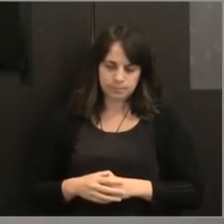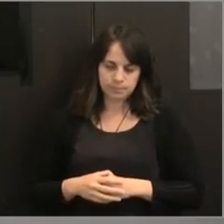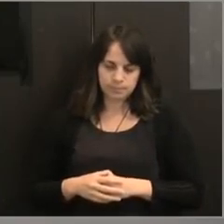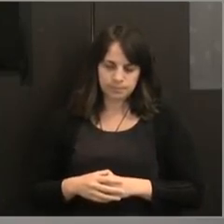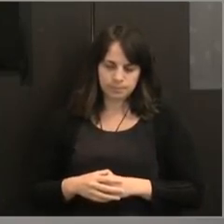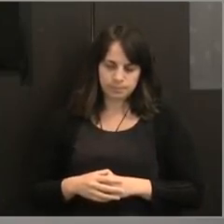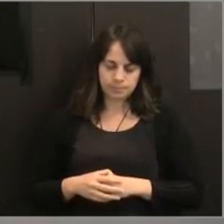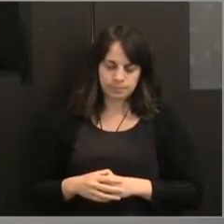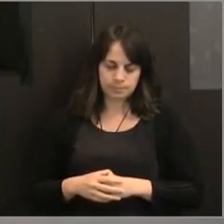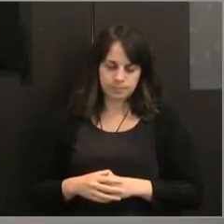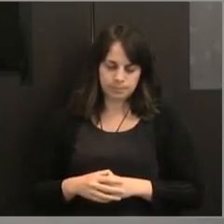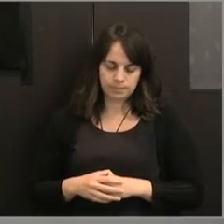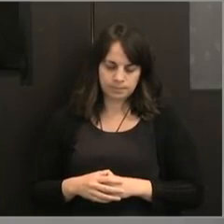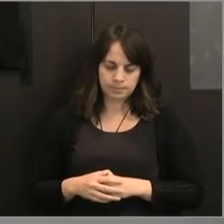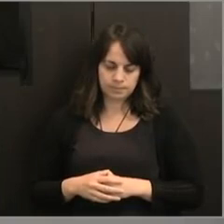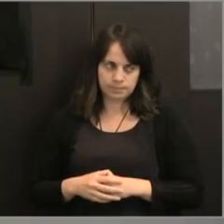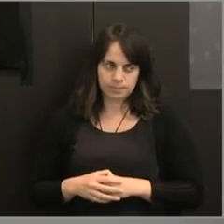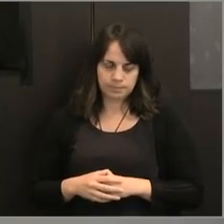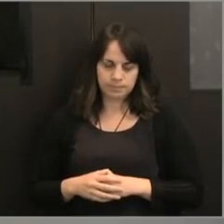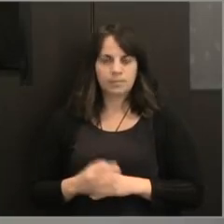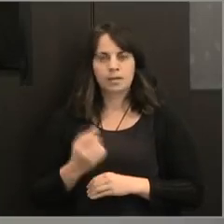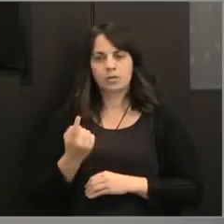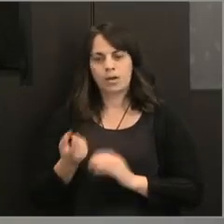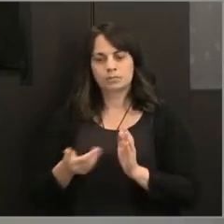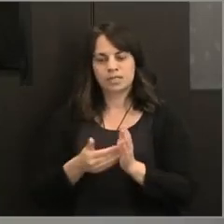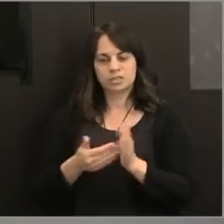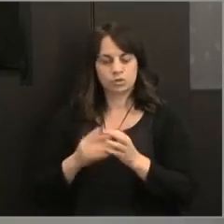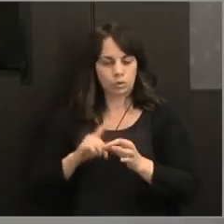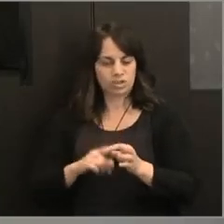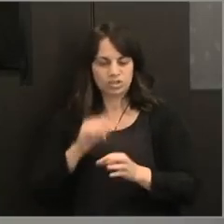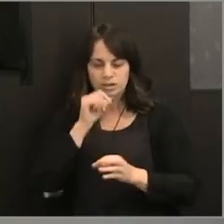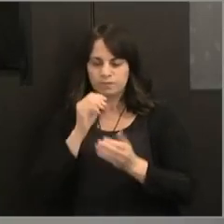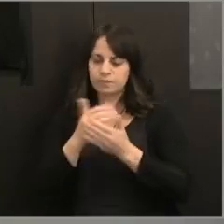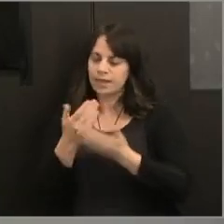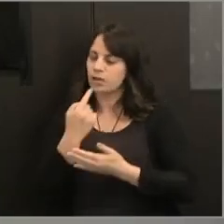I wondered, just as one additional question, whether you had any comment around